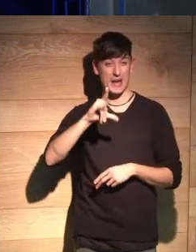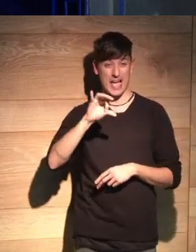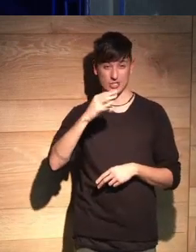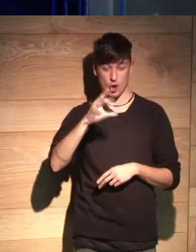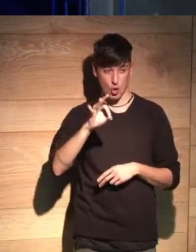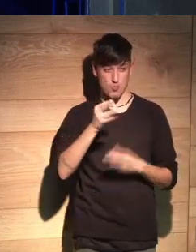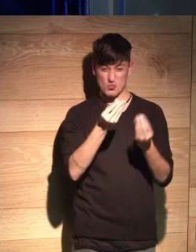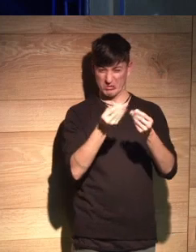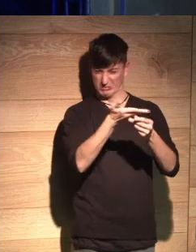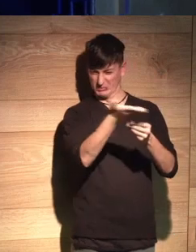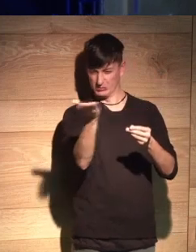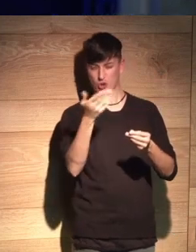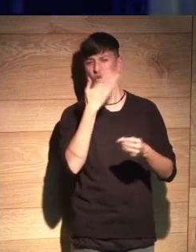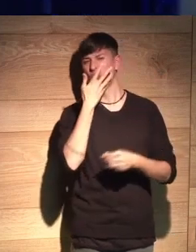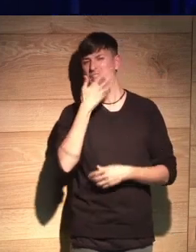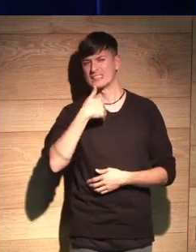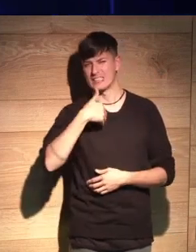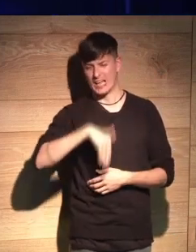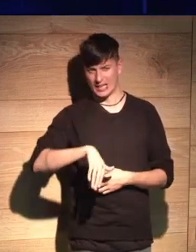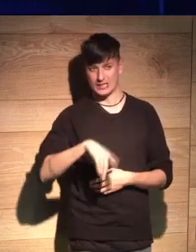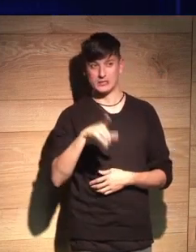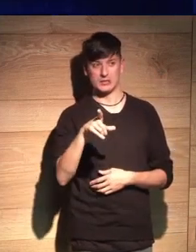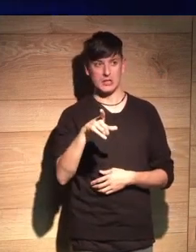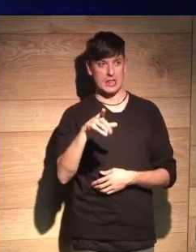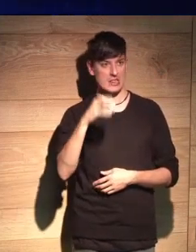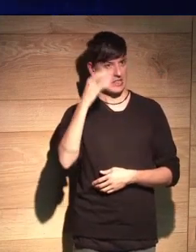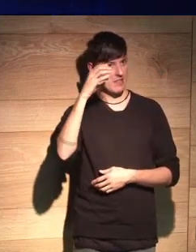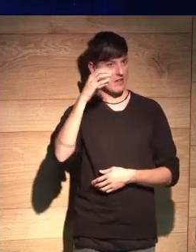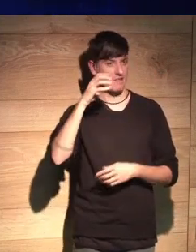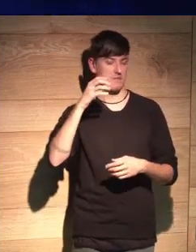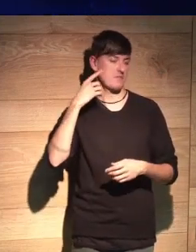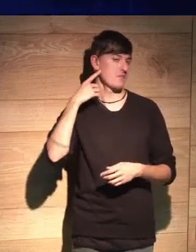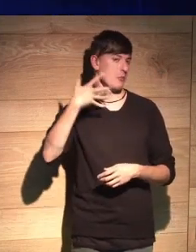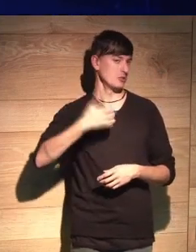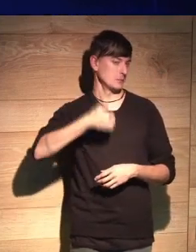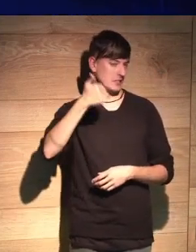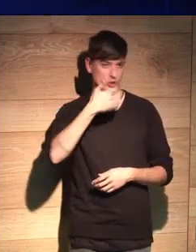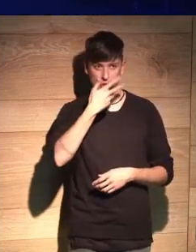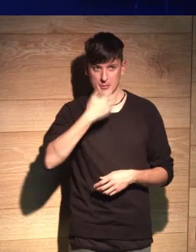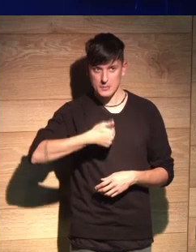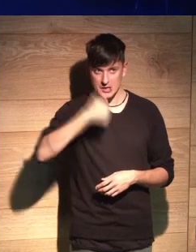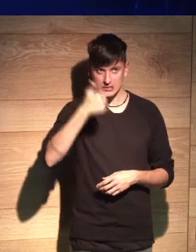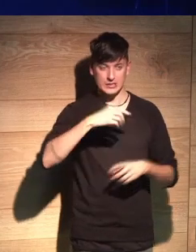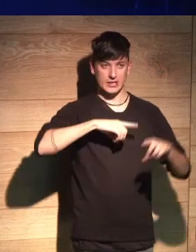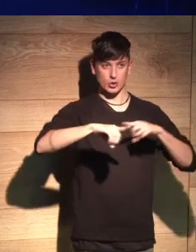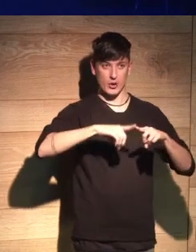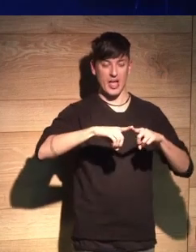probably. She's the director of all of those that we have introduced here, one of the most well-known, the director